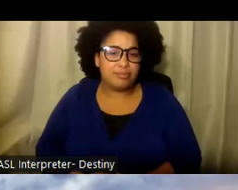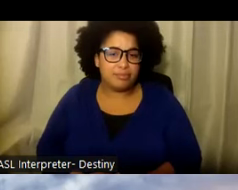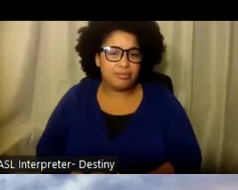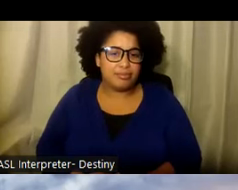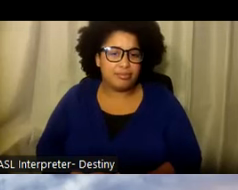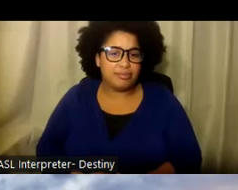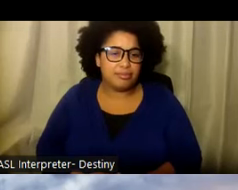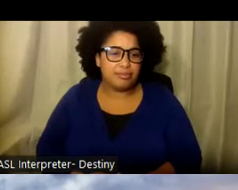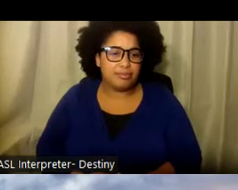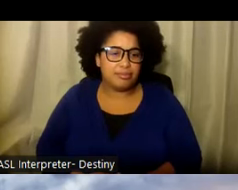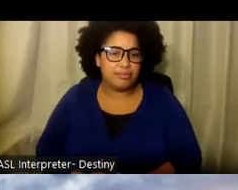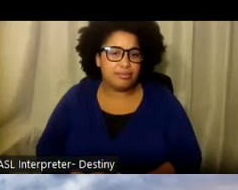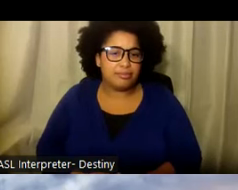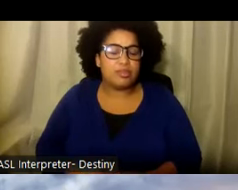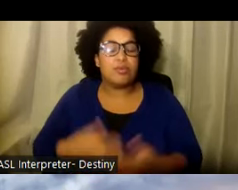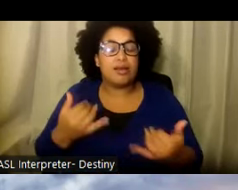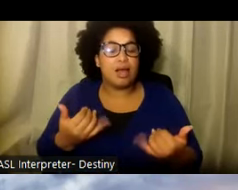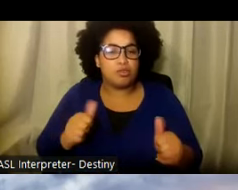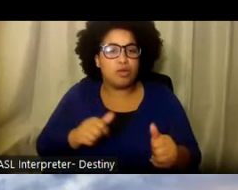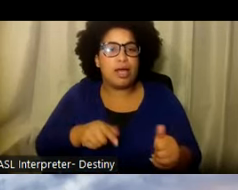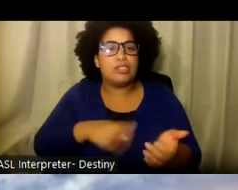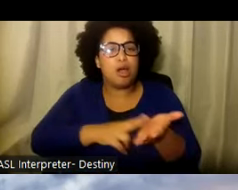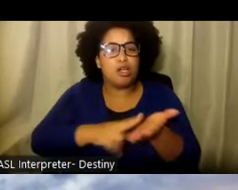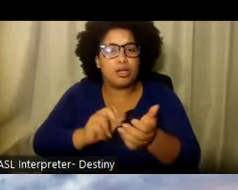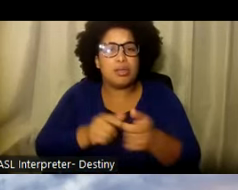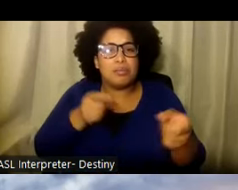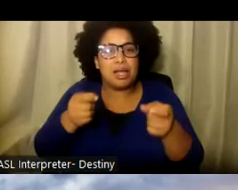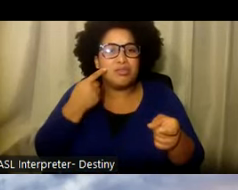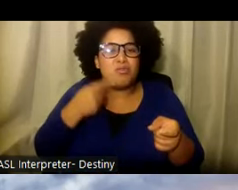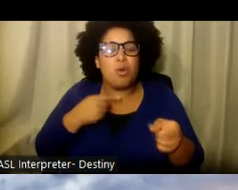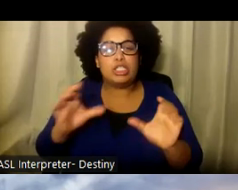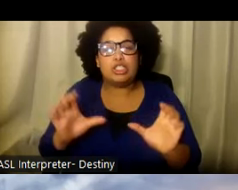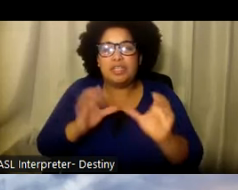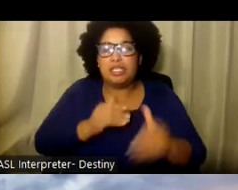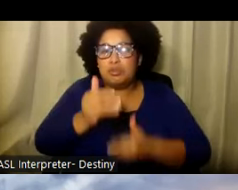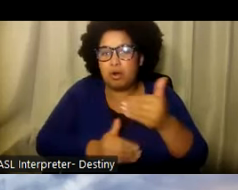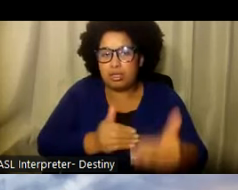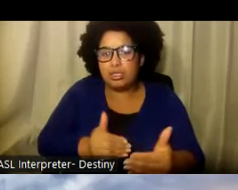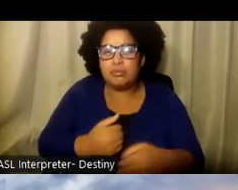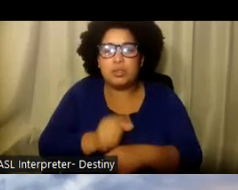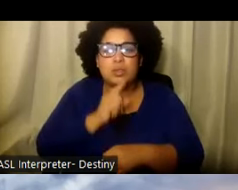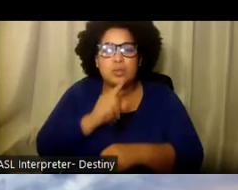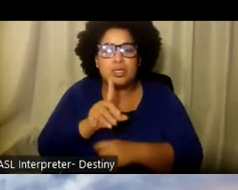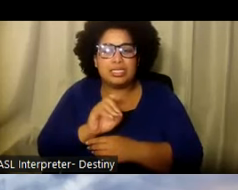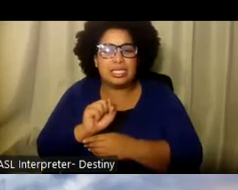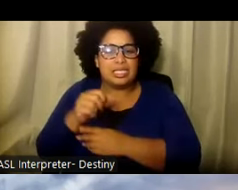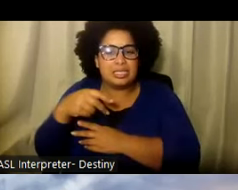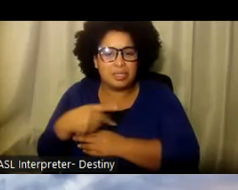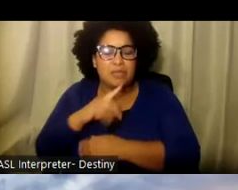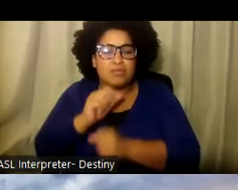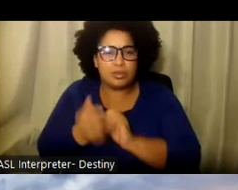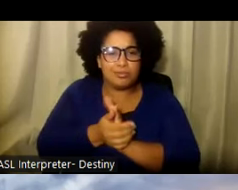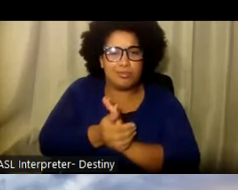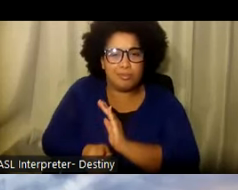are currently working on contracting for management of a certification process to ensure DSPs are proficient in